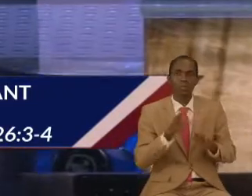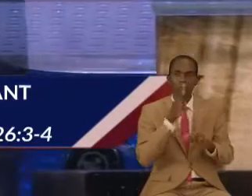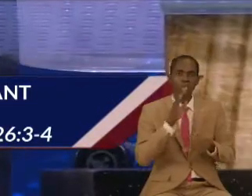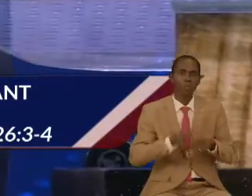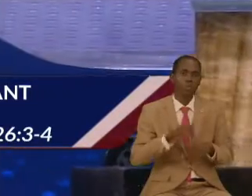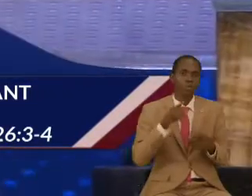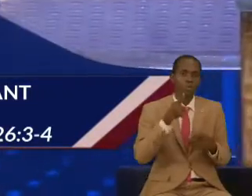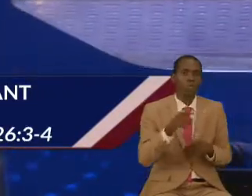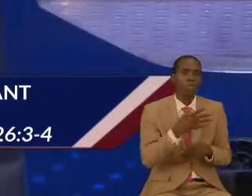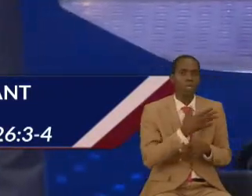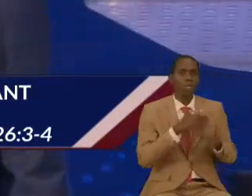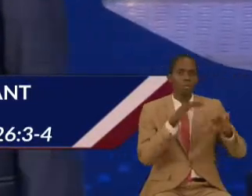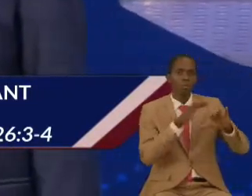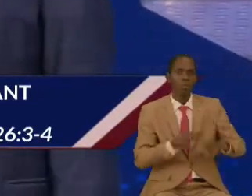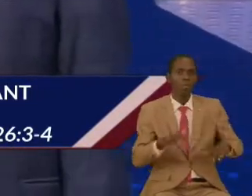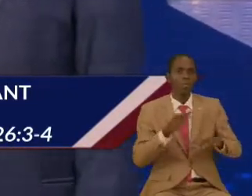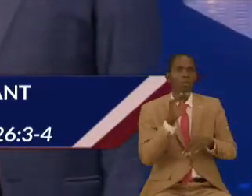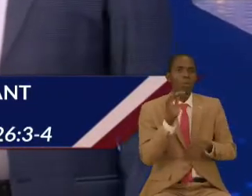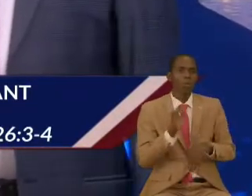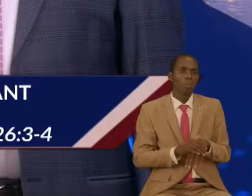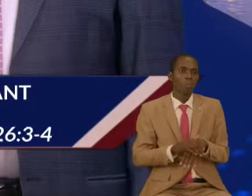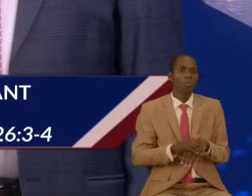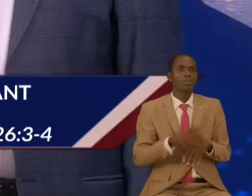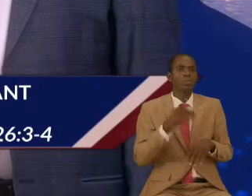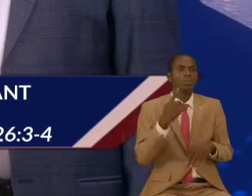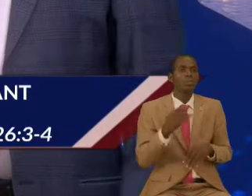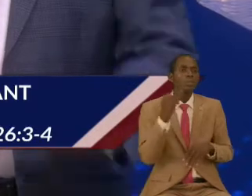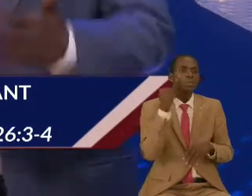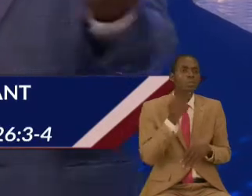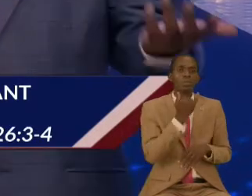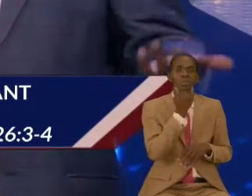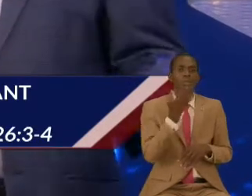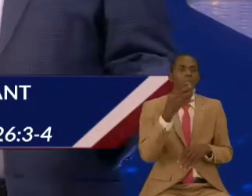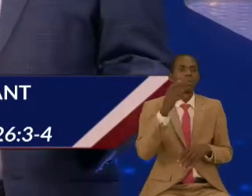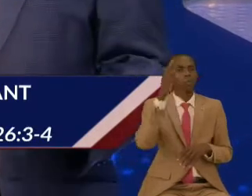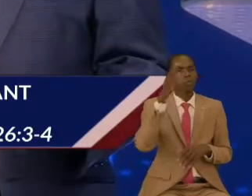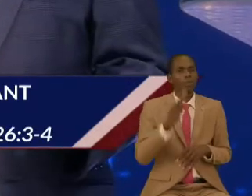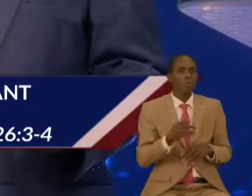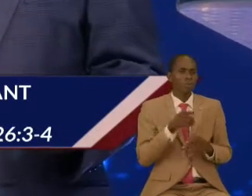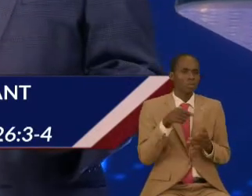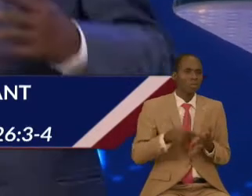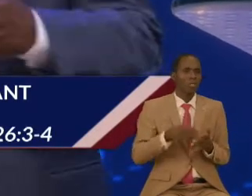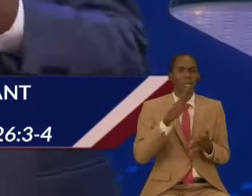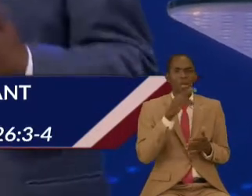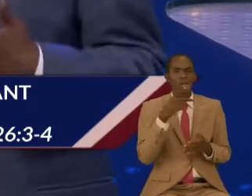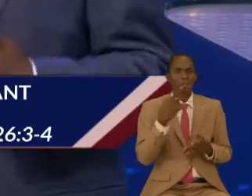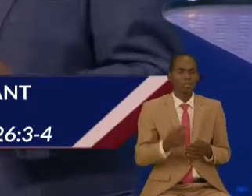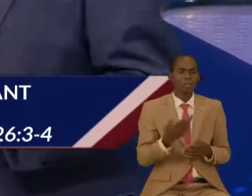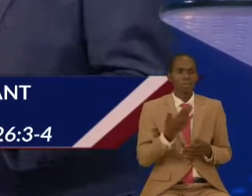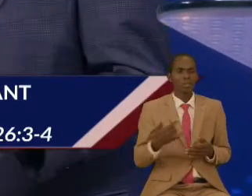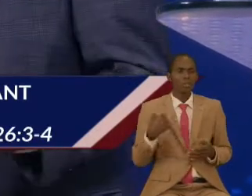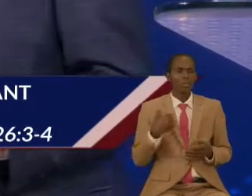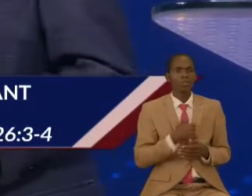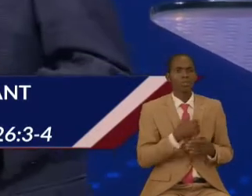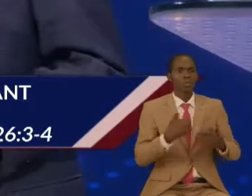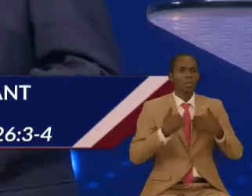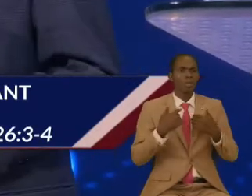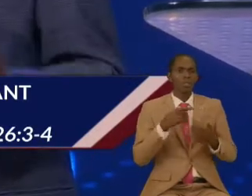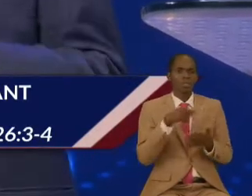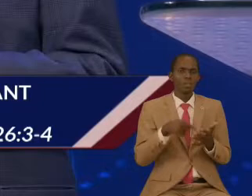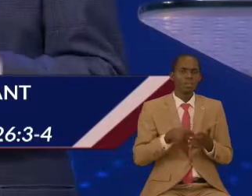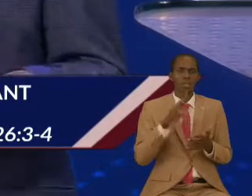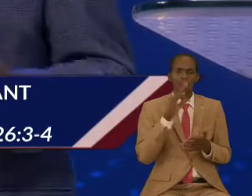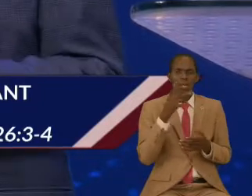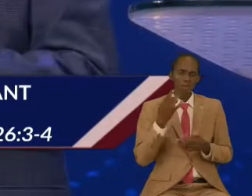and mercy and upon the Israel of God. This is the peace we have, and this is the inheritance we